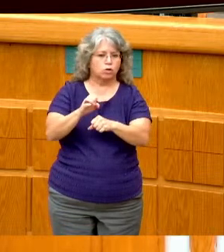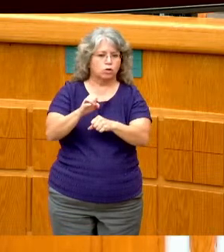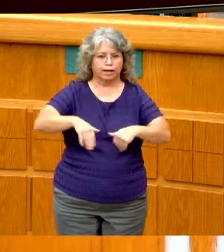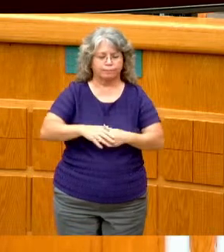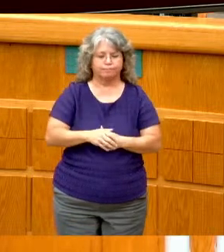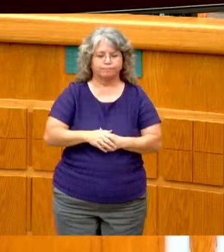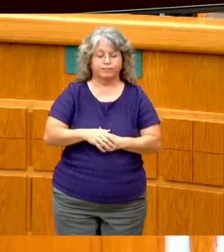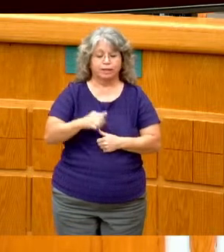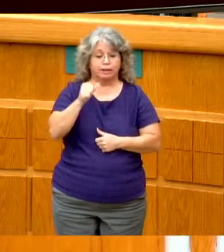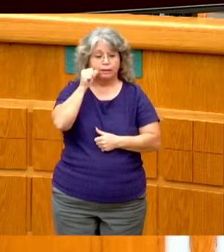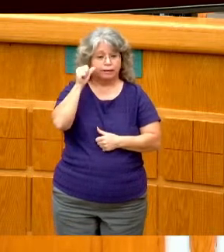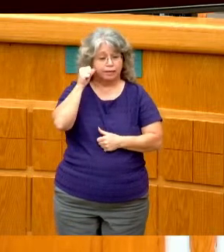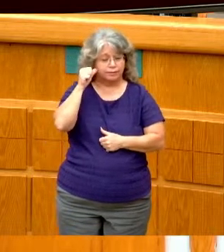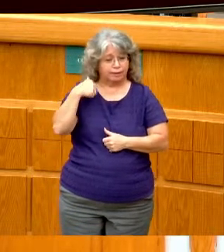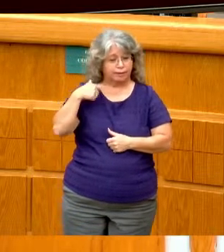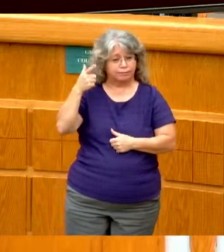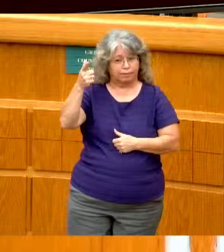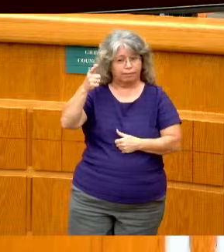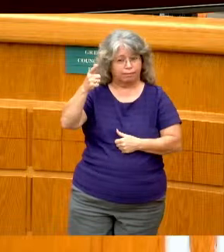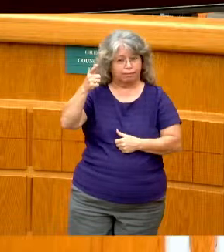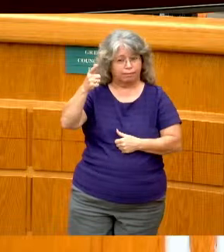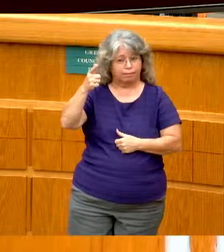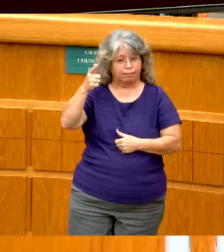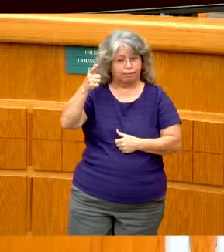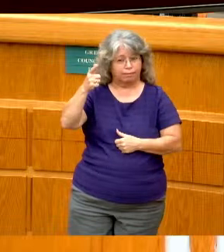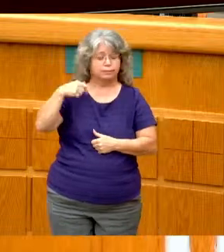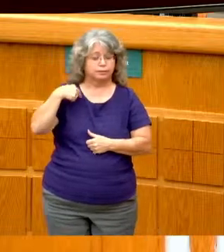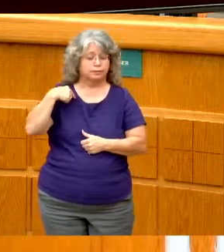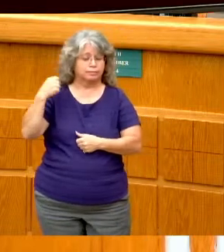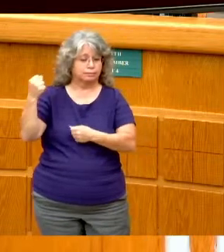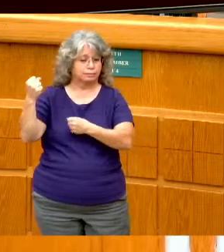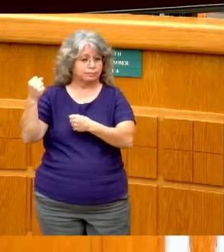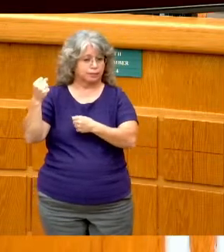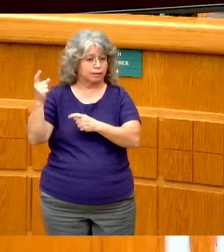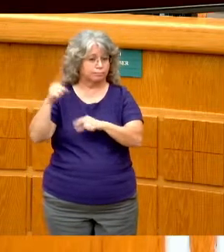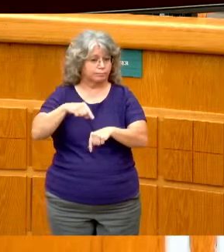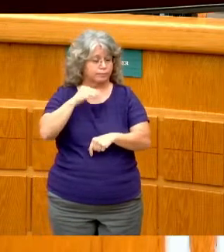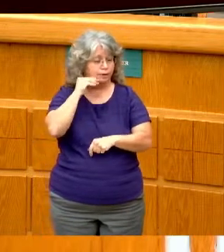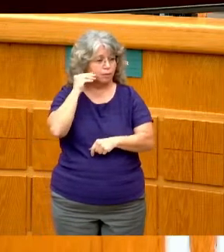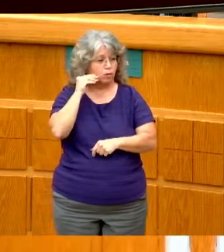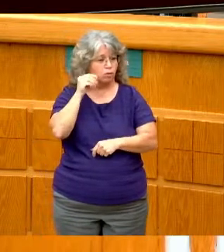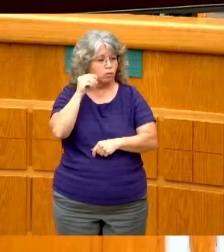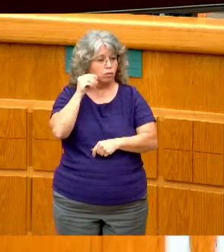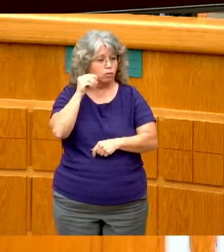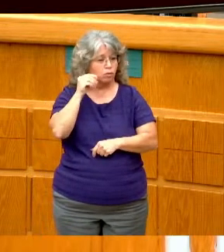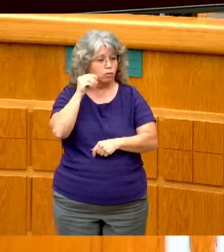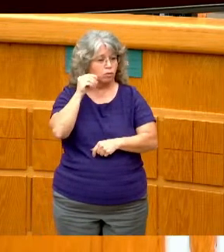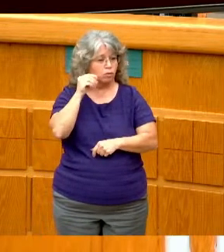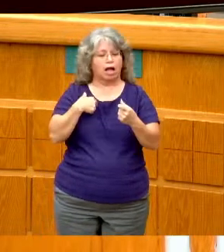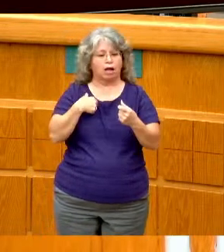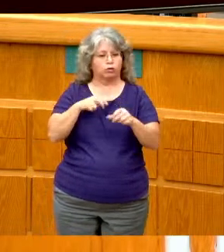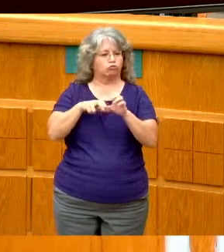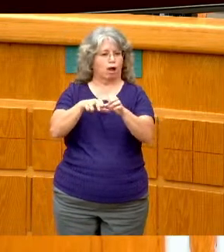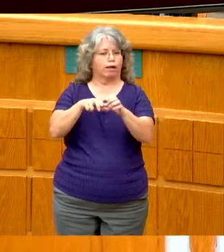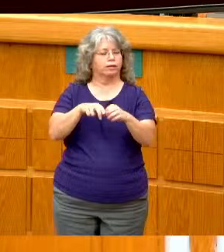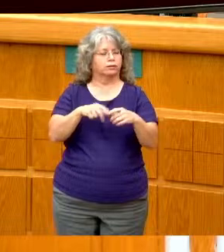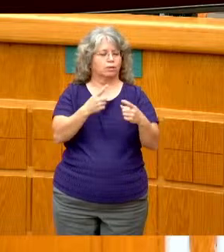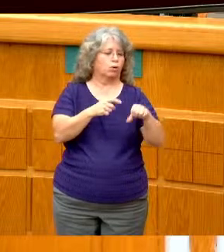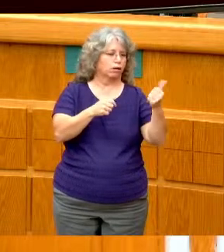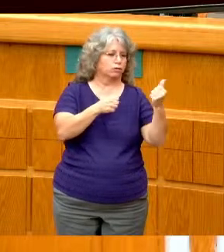Austin yesterday, and I was looking out. I was not the driver. I was looking out the window, and I saw this amazing